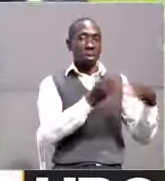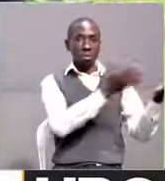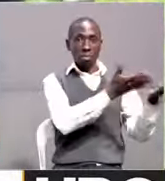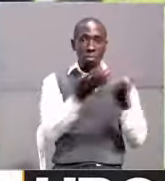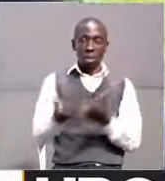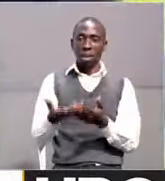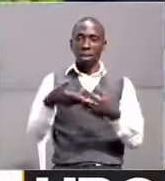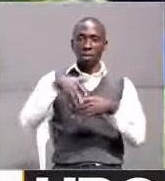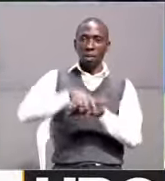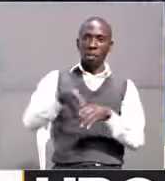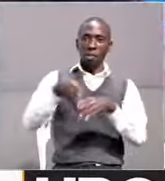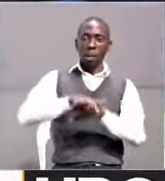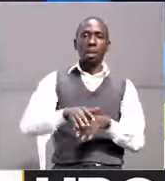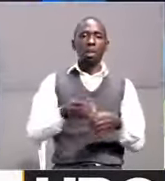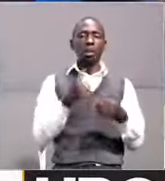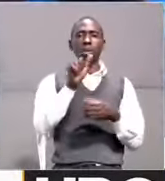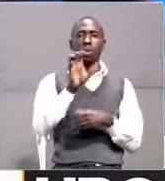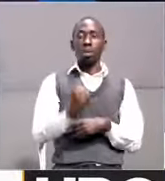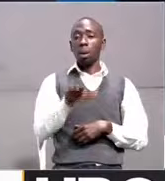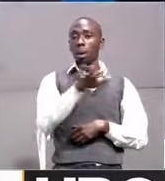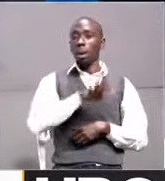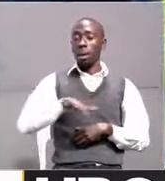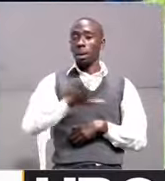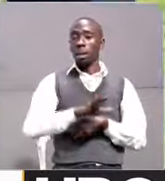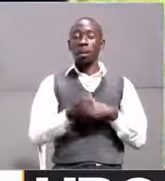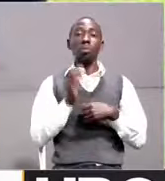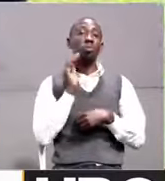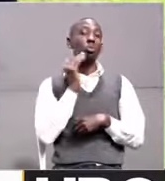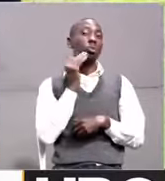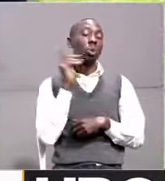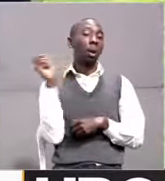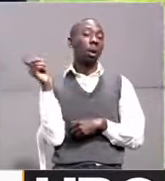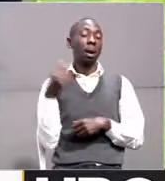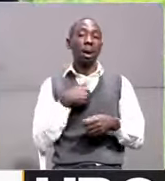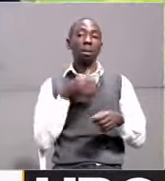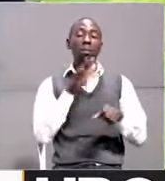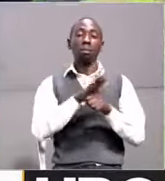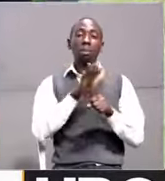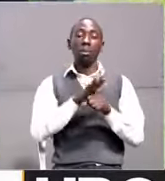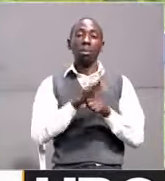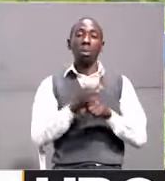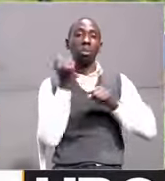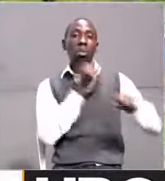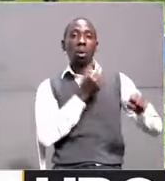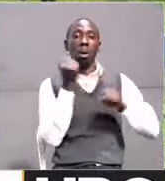like Busoga, which have got sugar cane, can actually also have a lot of cows.